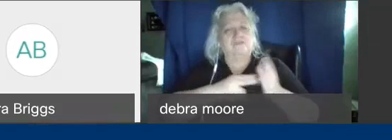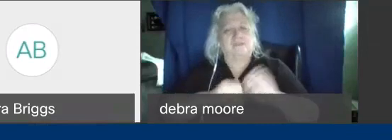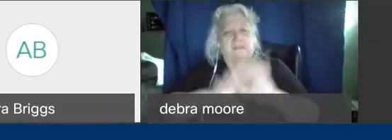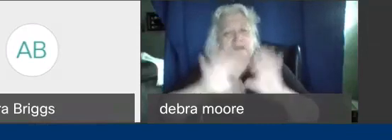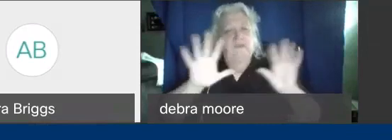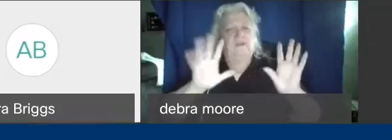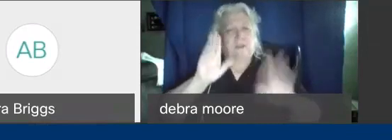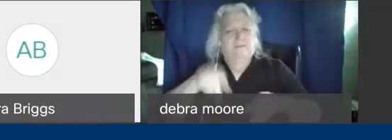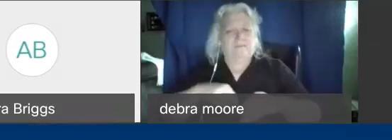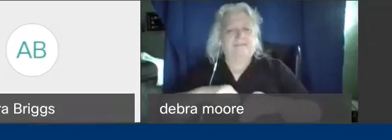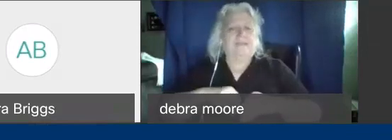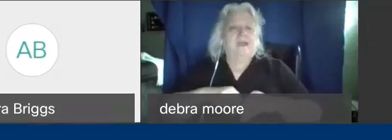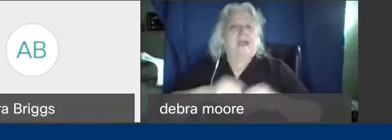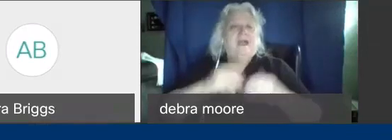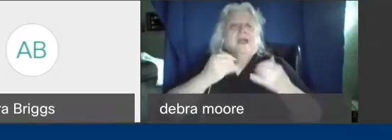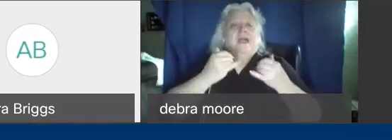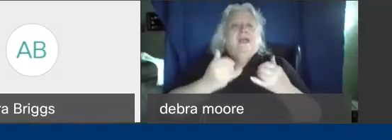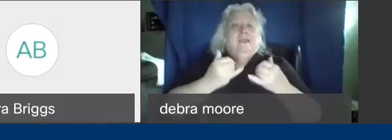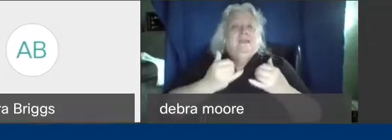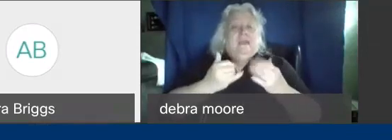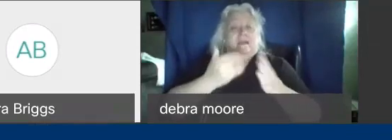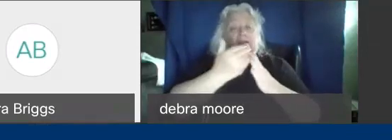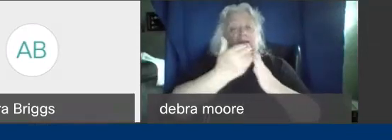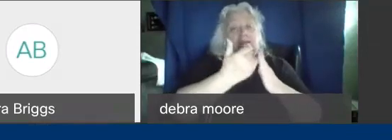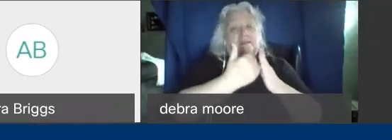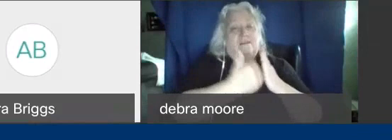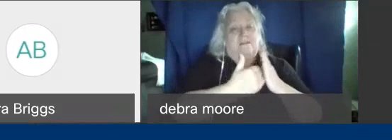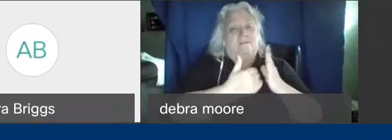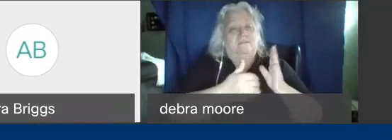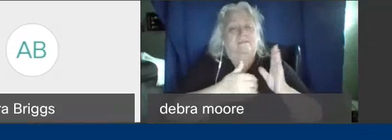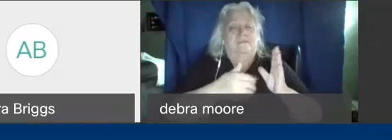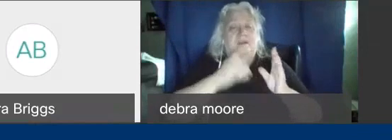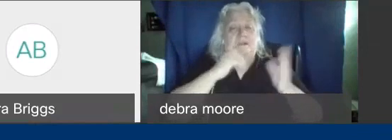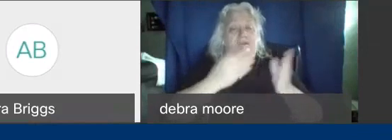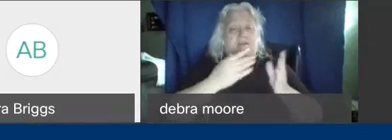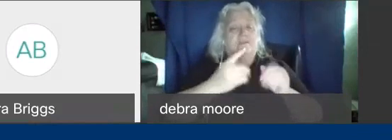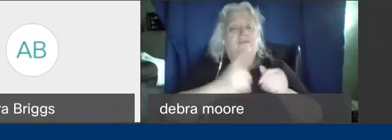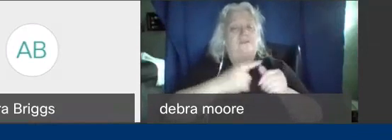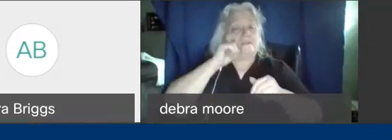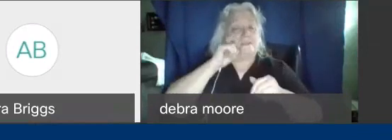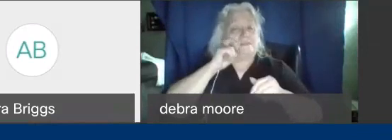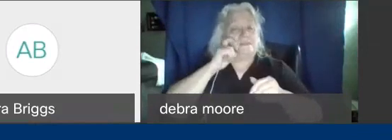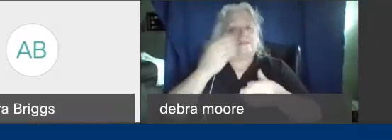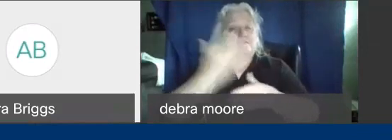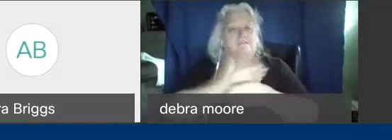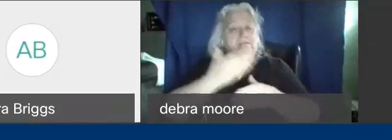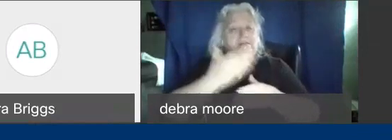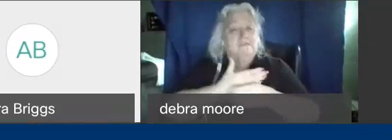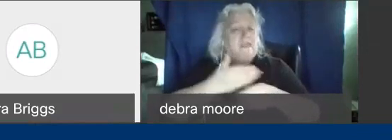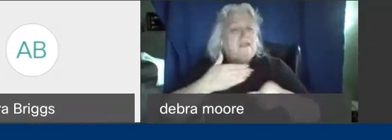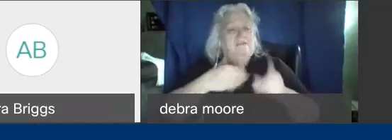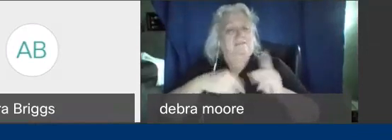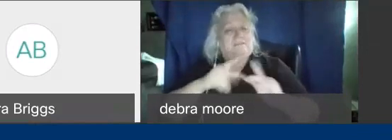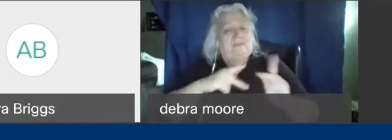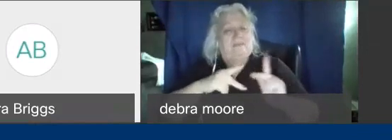Now, some of the terms of sexual misconduct are listed here on this slide. The first is sexual harassment, which includes hostile work environment and